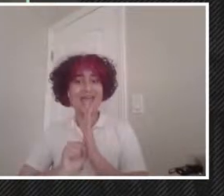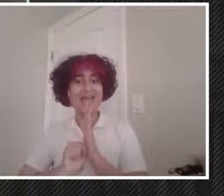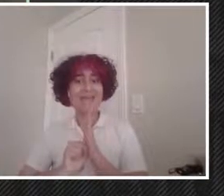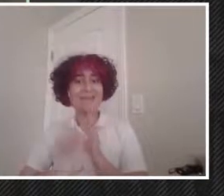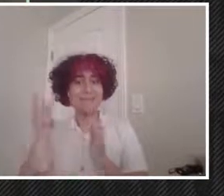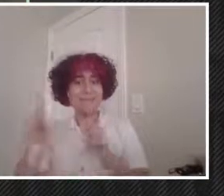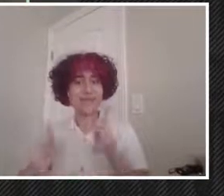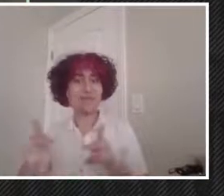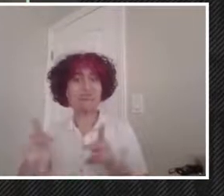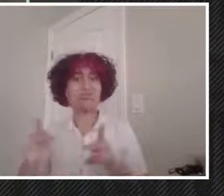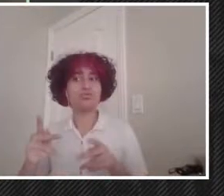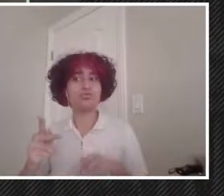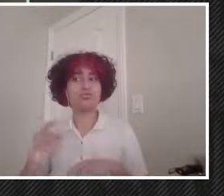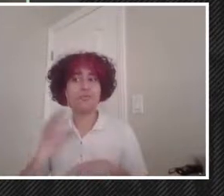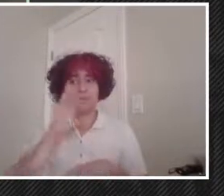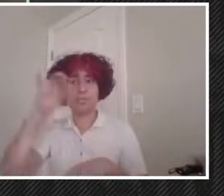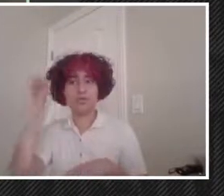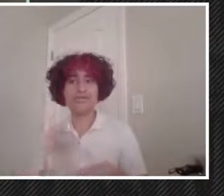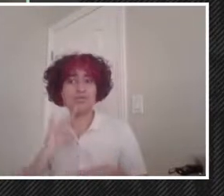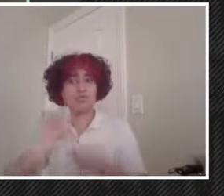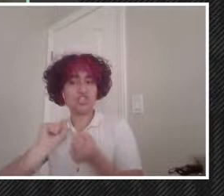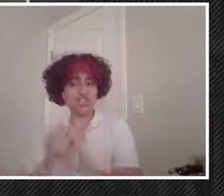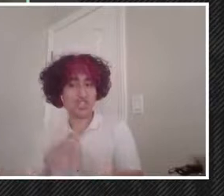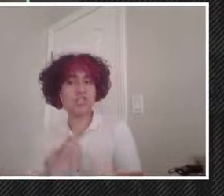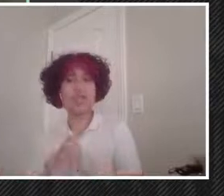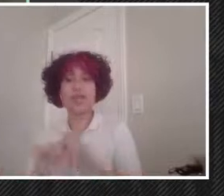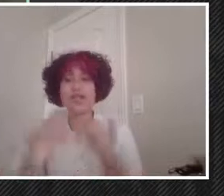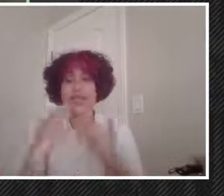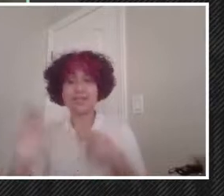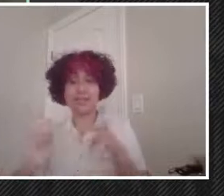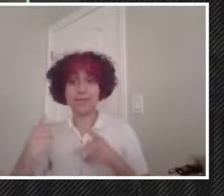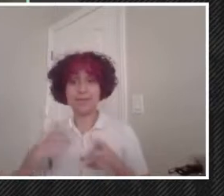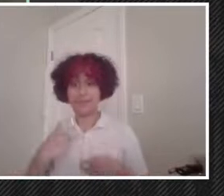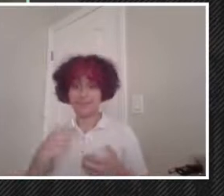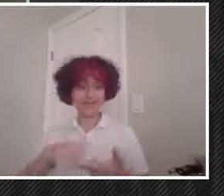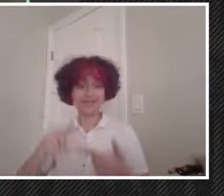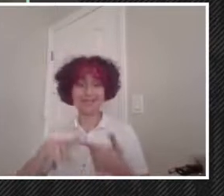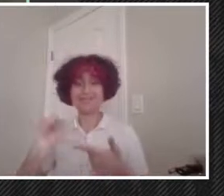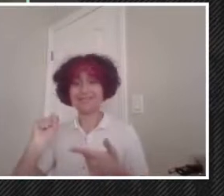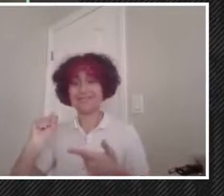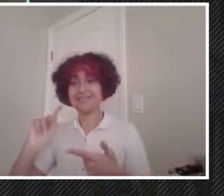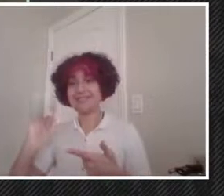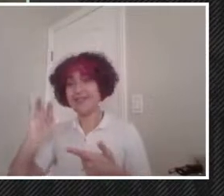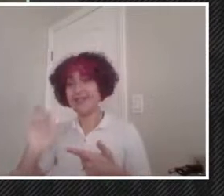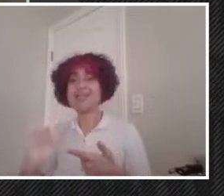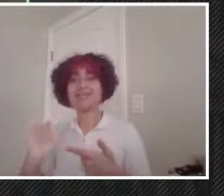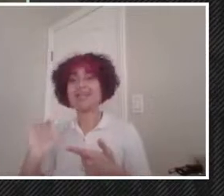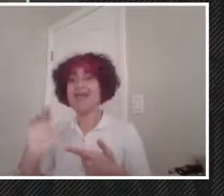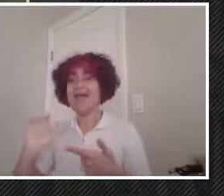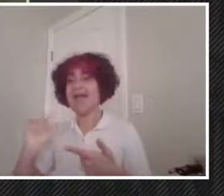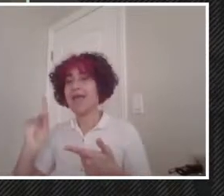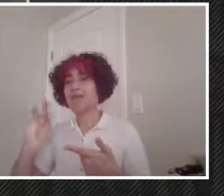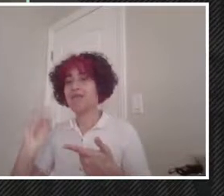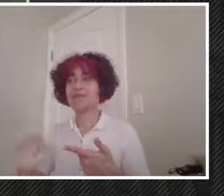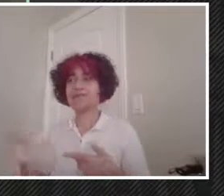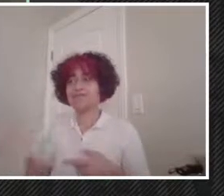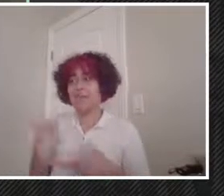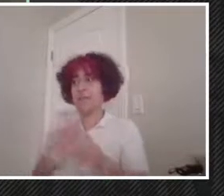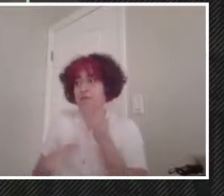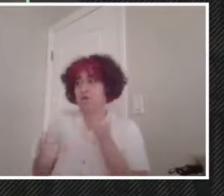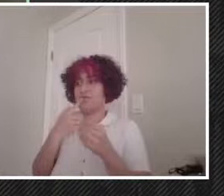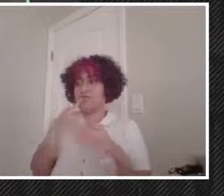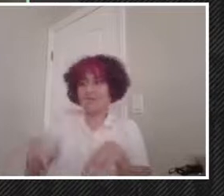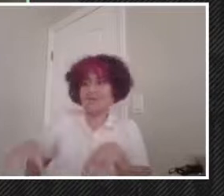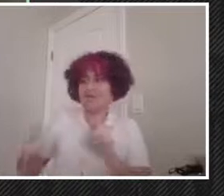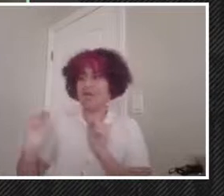people like the Stacey Abrams. We capitalized on those changes, right? And so even in defeat, we kept working,